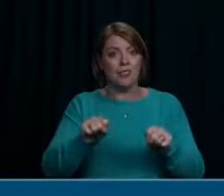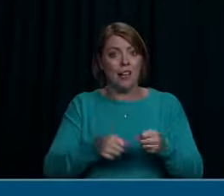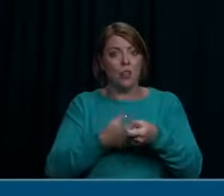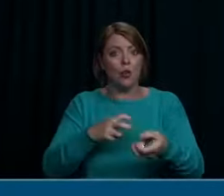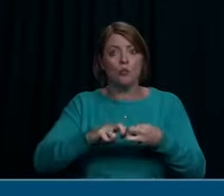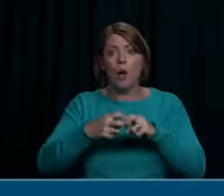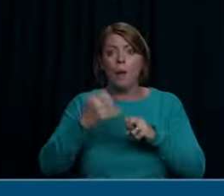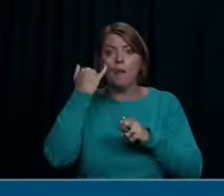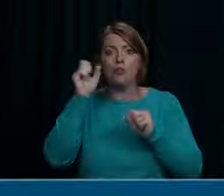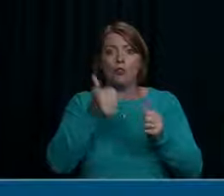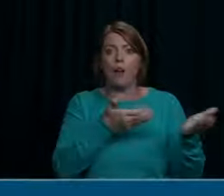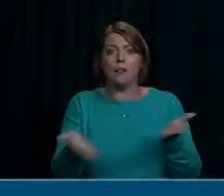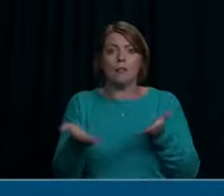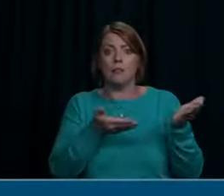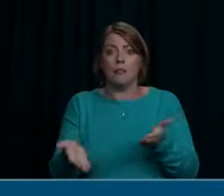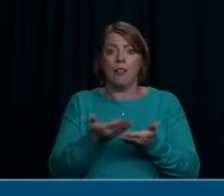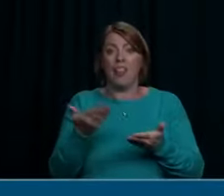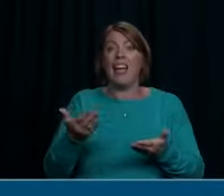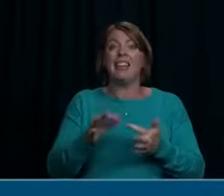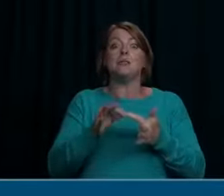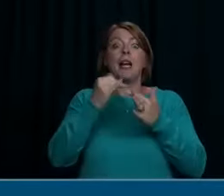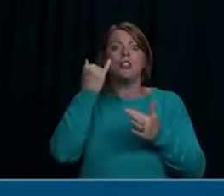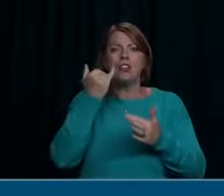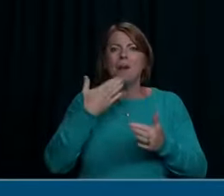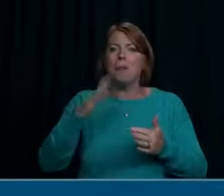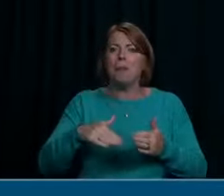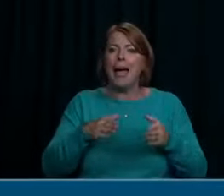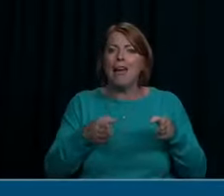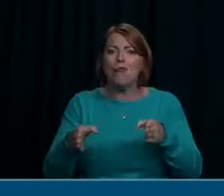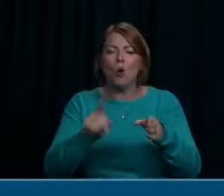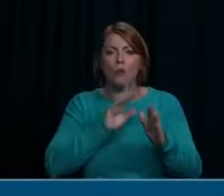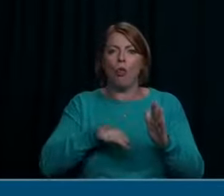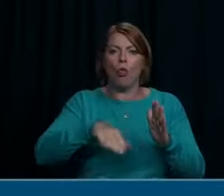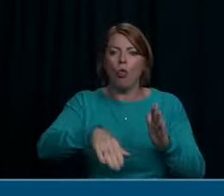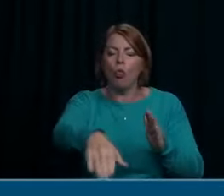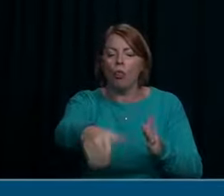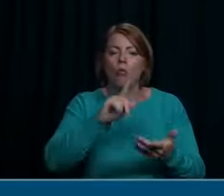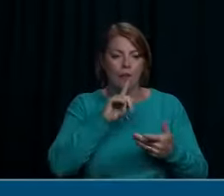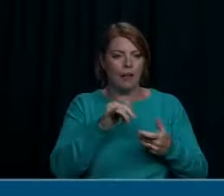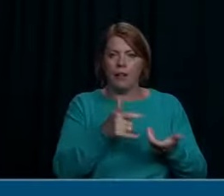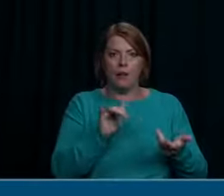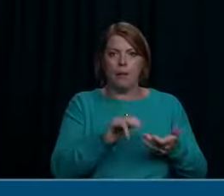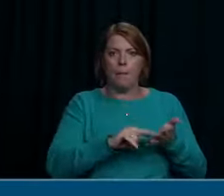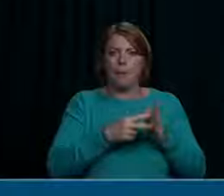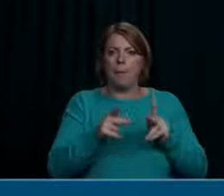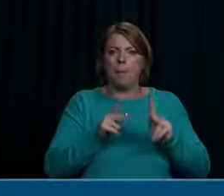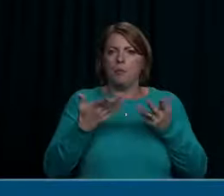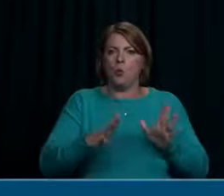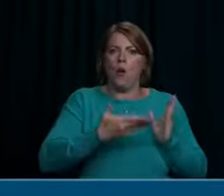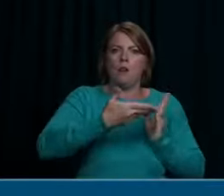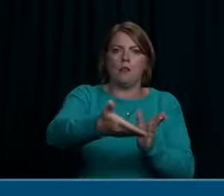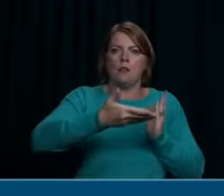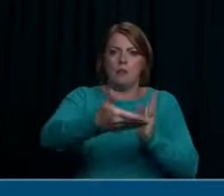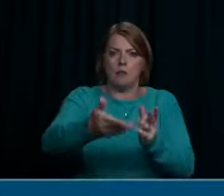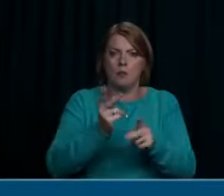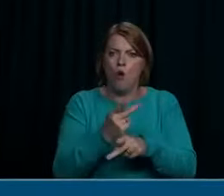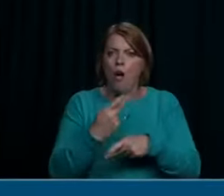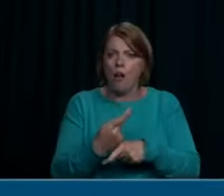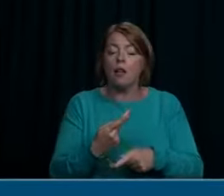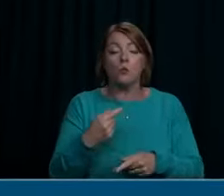B, especially when the road is so bumpy, half of that product is destroyed by the time you get there. So we have a lot of issues that need